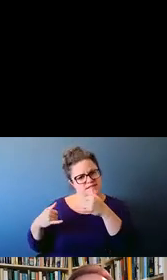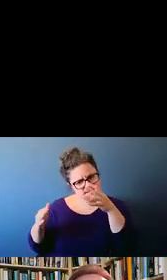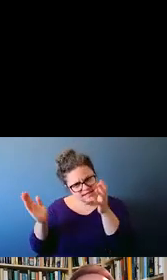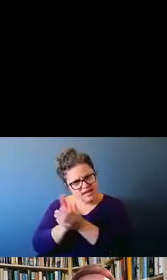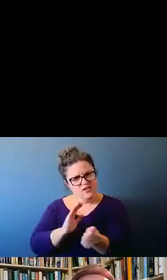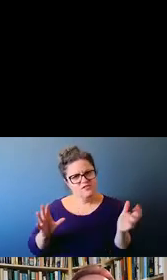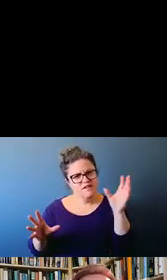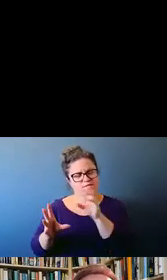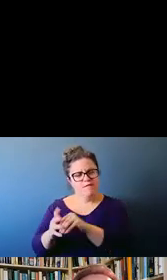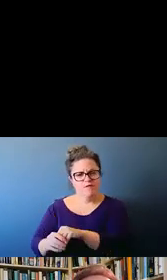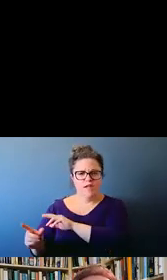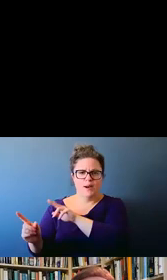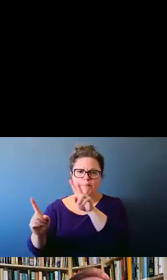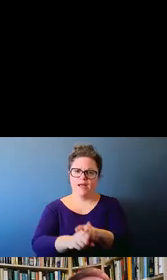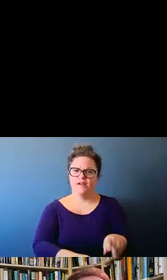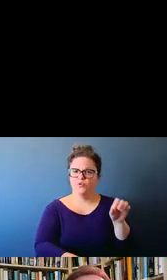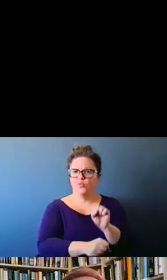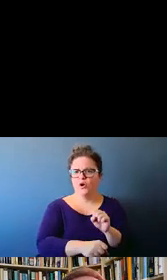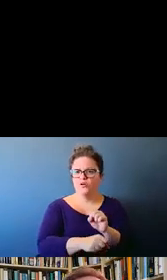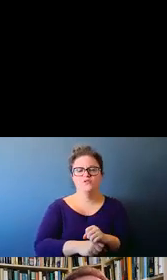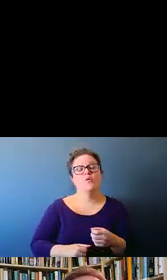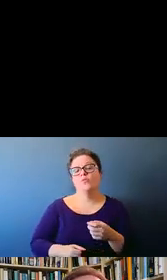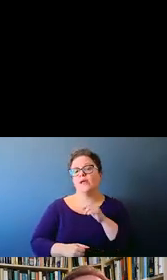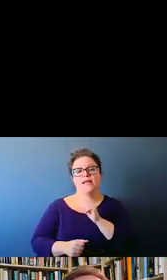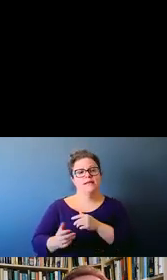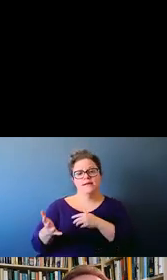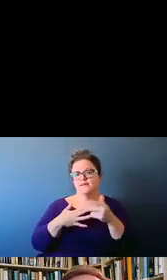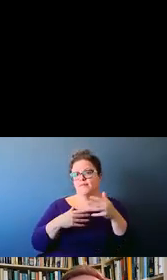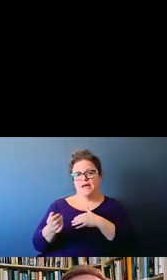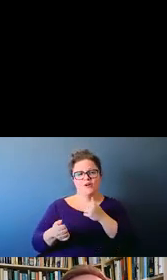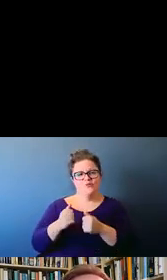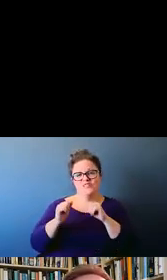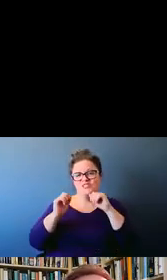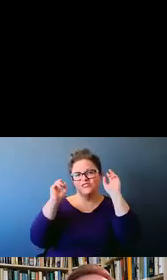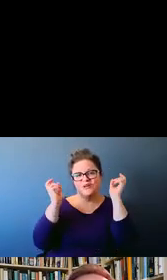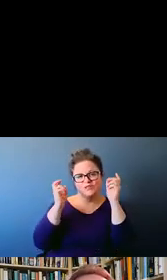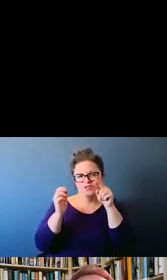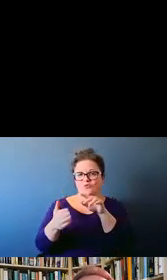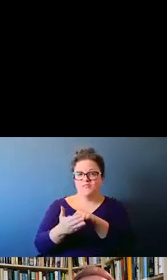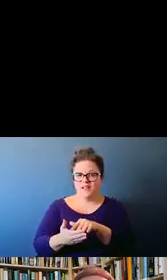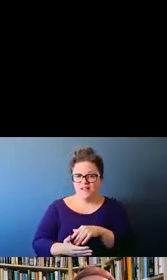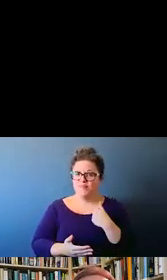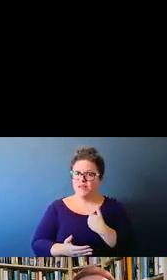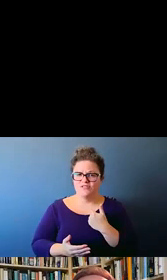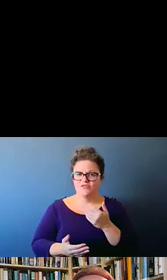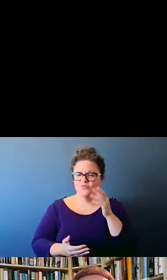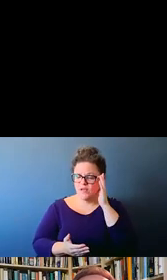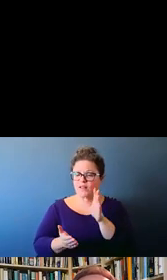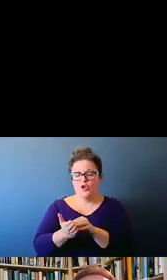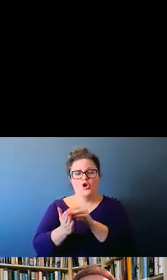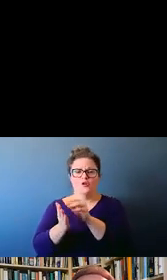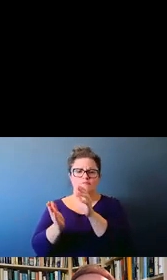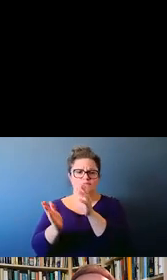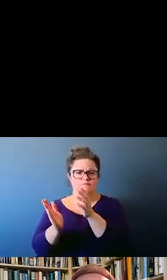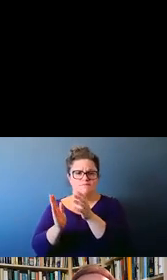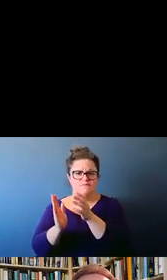those disciplines. So it doesn't necessarily matter which subject you study, because you'll gain some of these skills in what you're doing, but